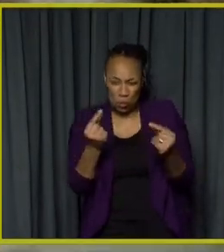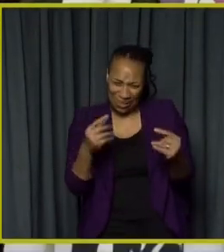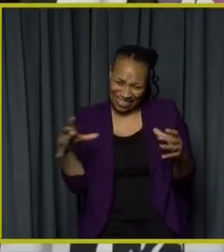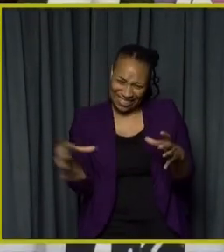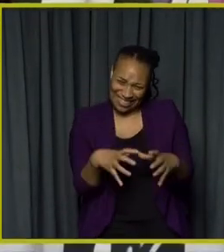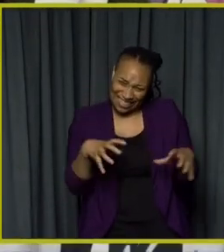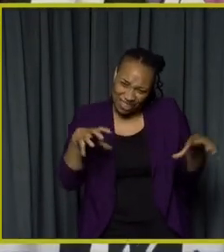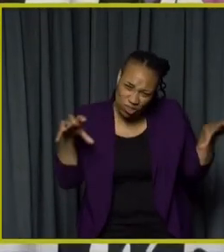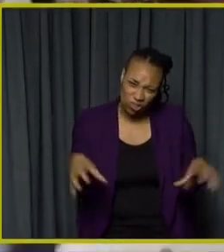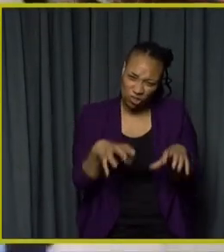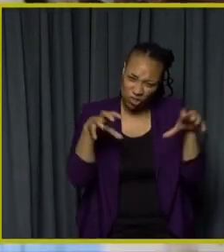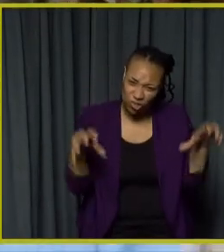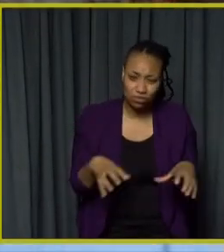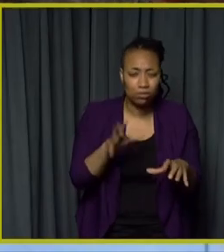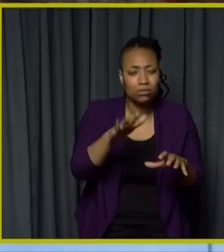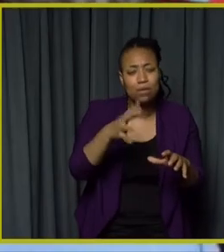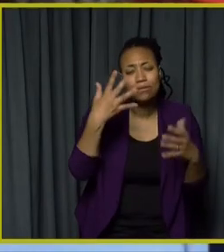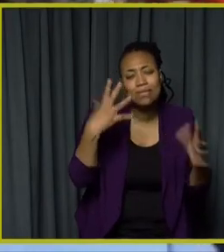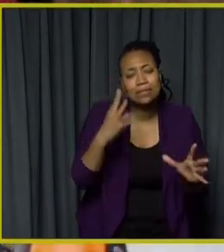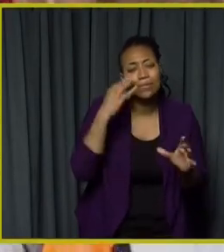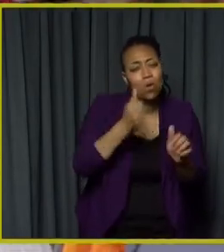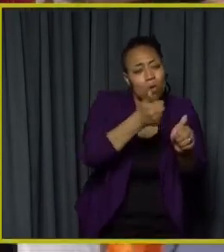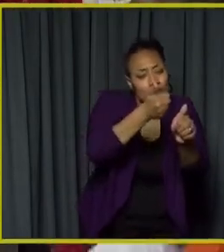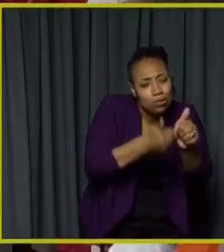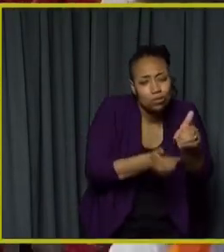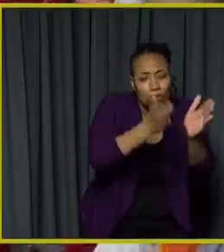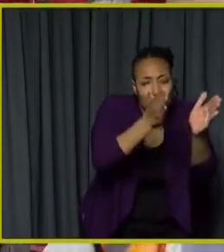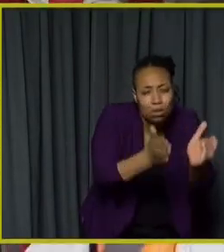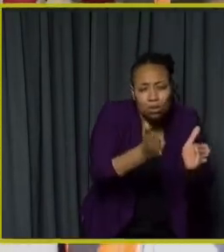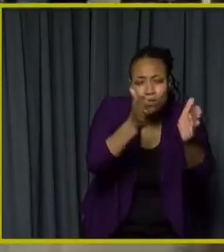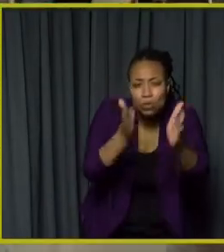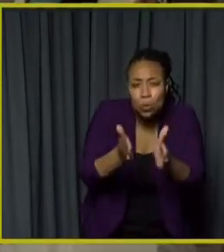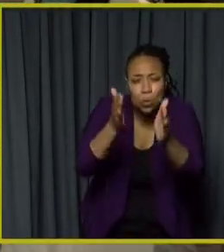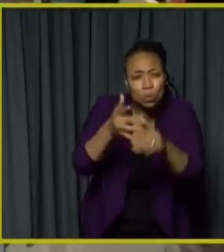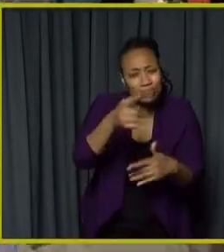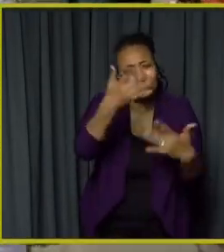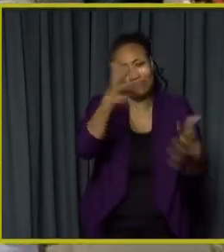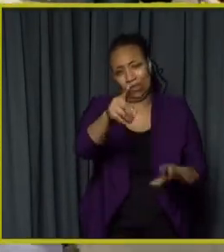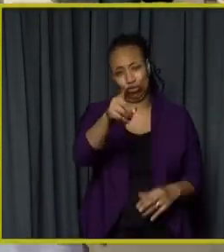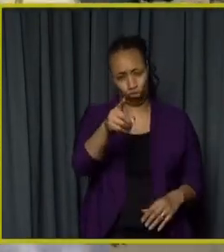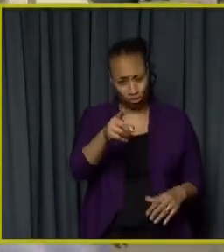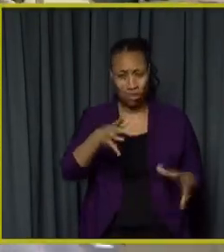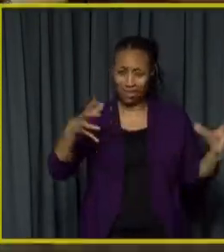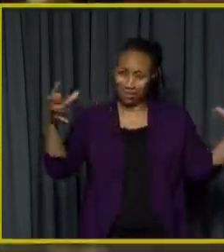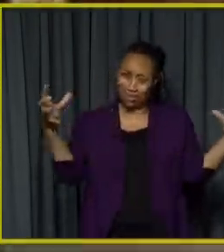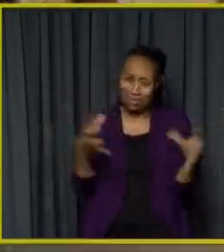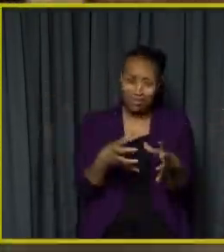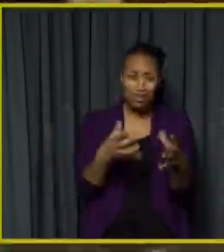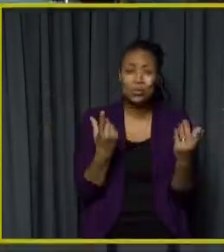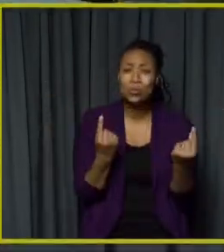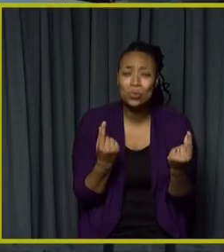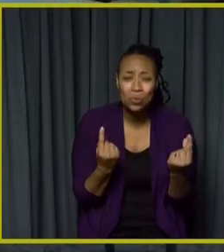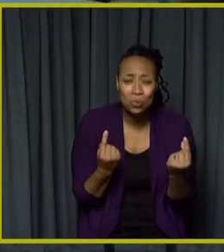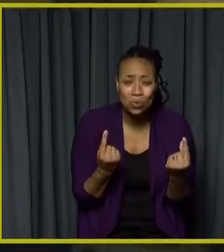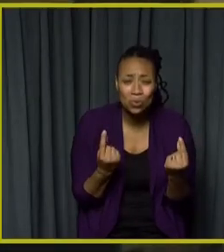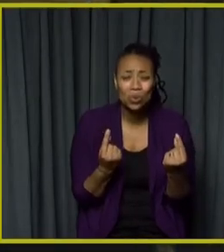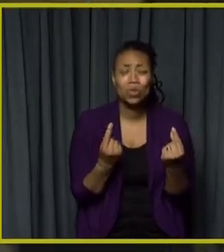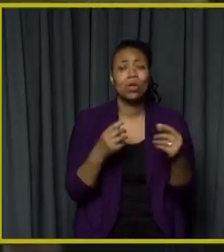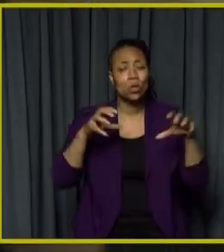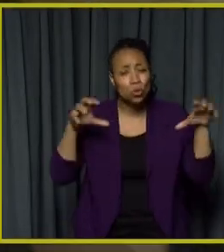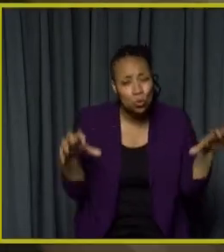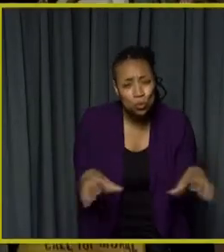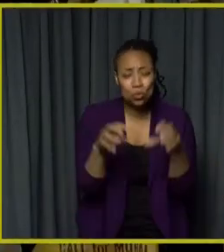will embolden our agitation. We can do more. We can do better. And we're building